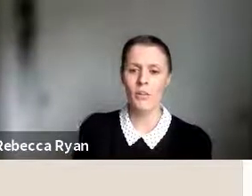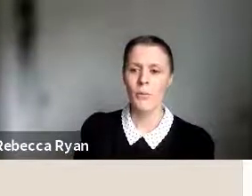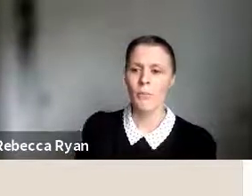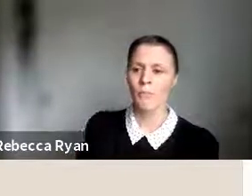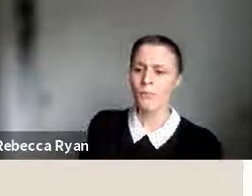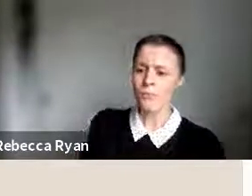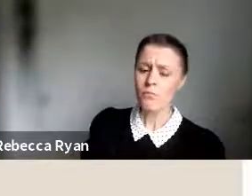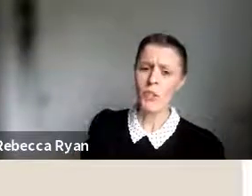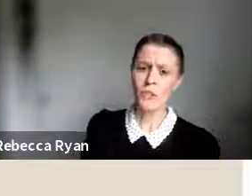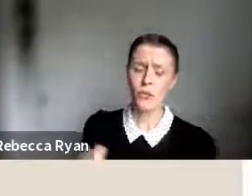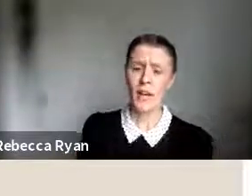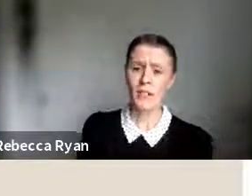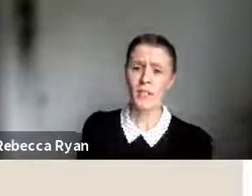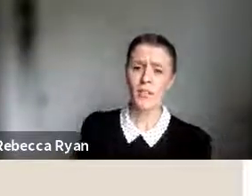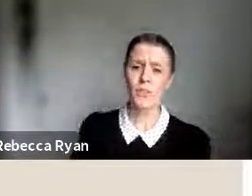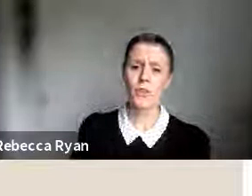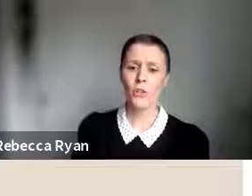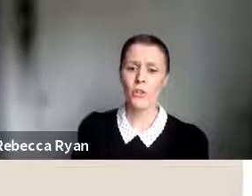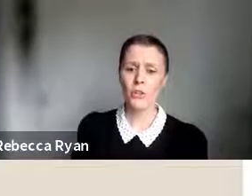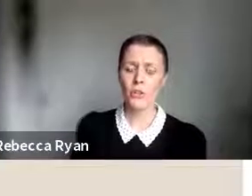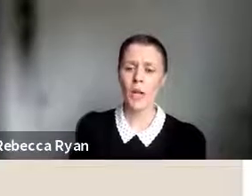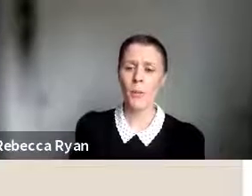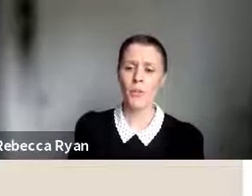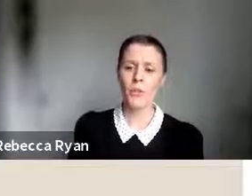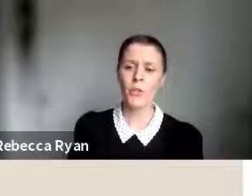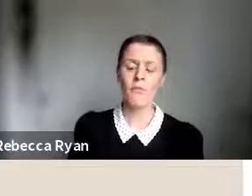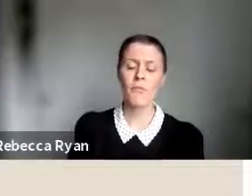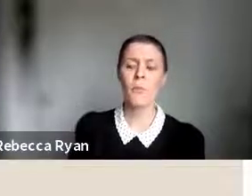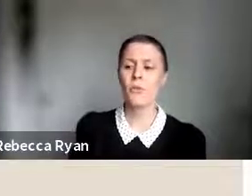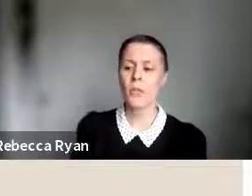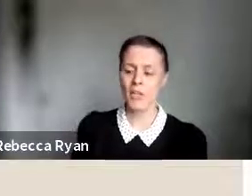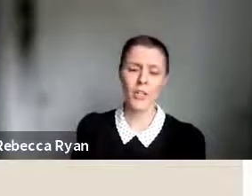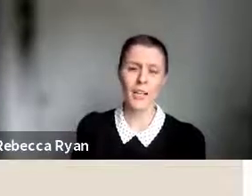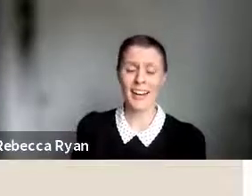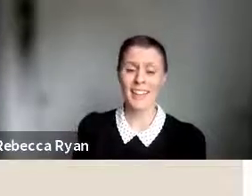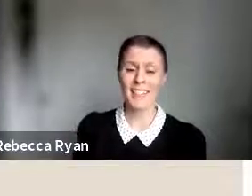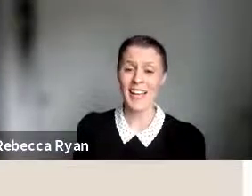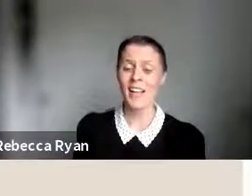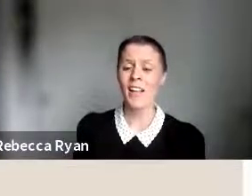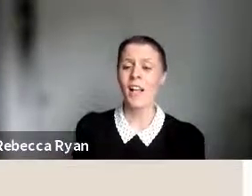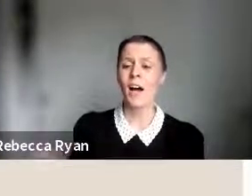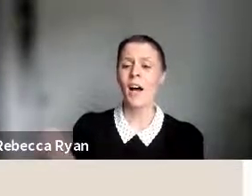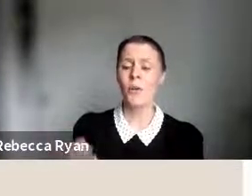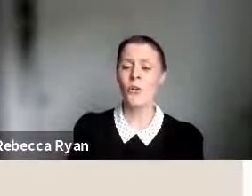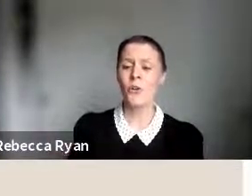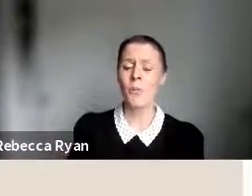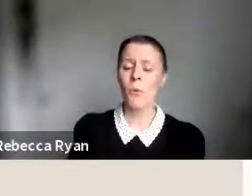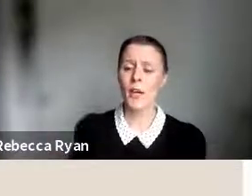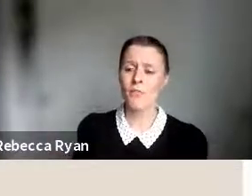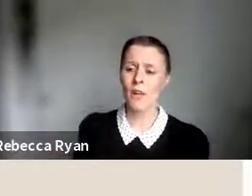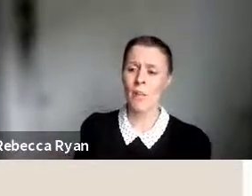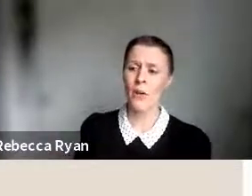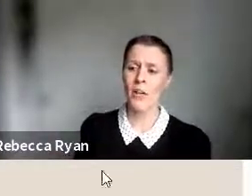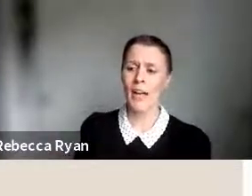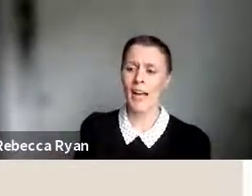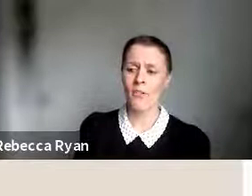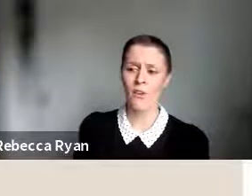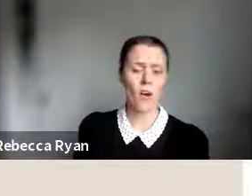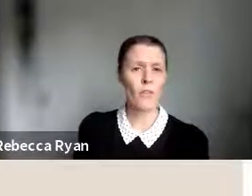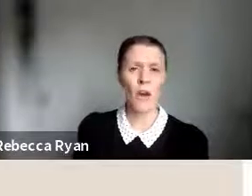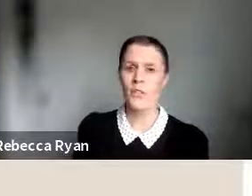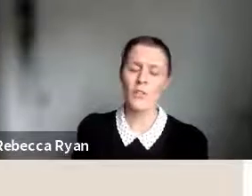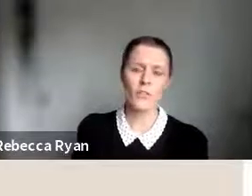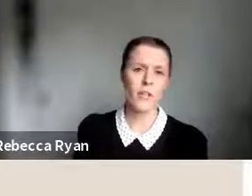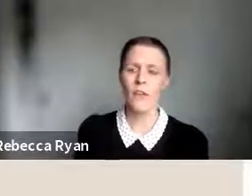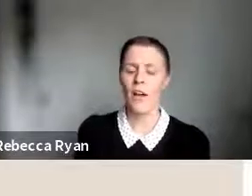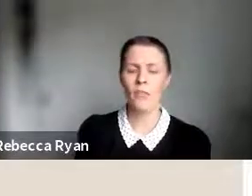infection. So vaccinations also reduce the opportunity for mutation, like I said. A new report have come out, and I have all